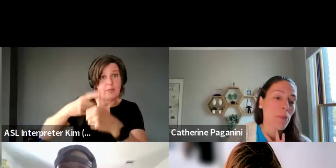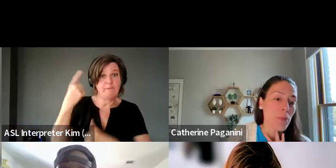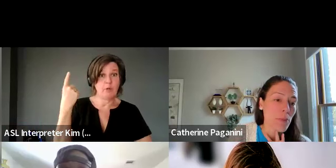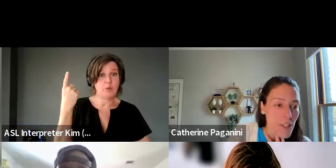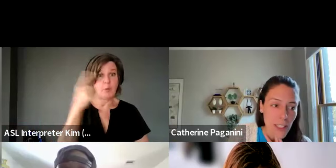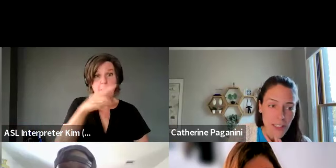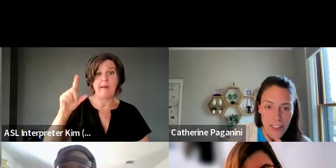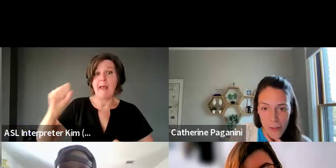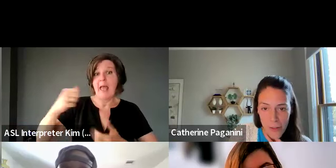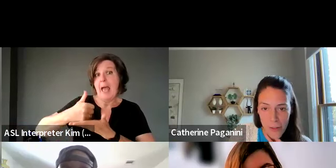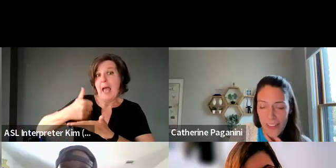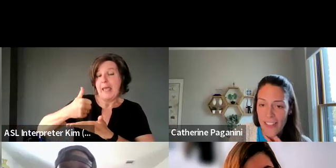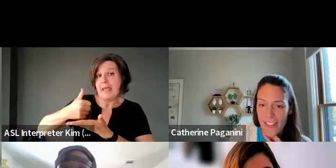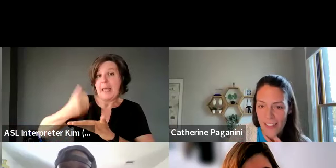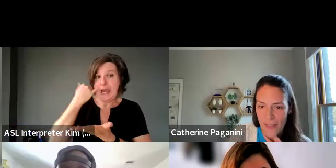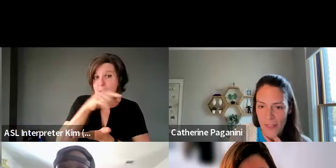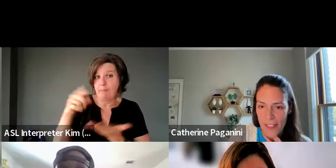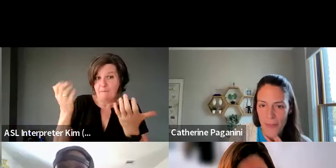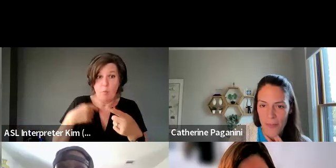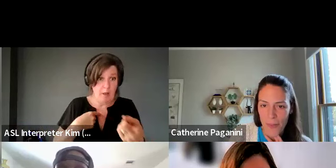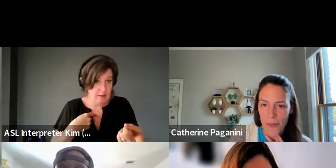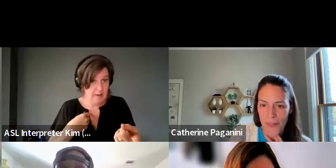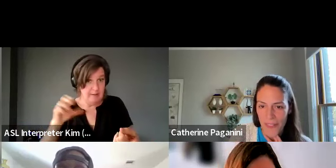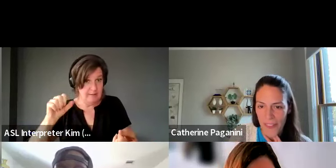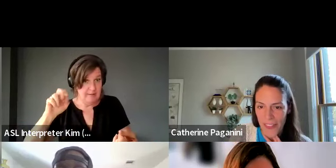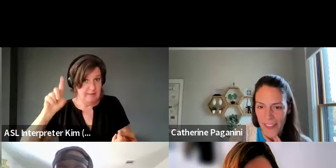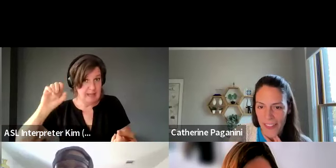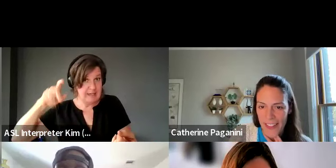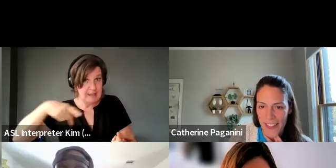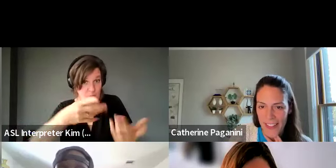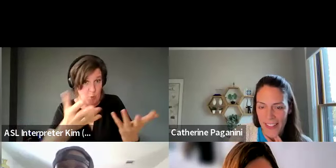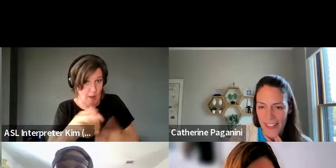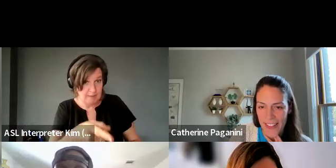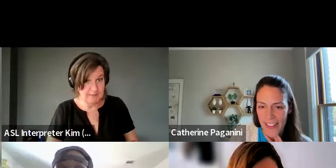I can help as well if you want. Yes, Sandeep, you?